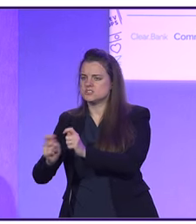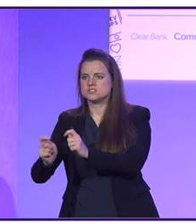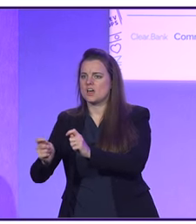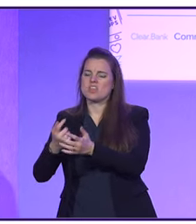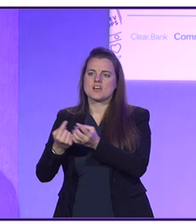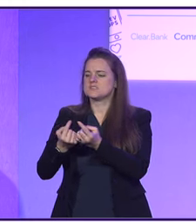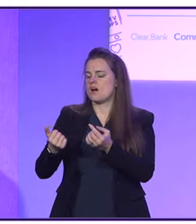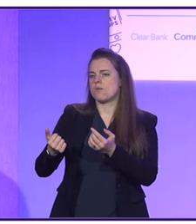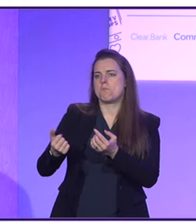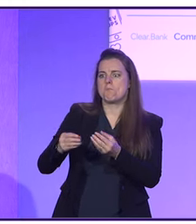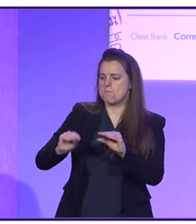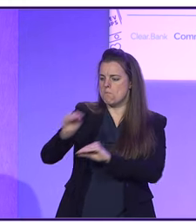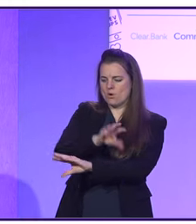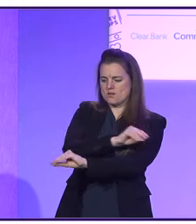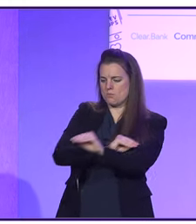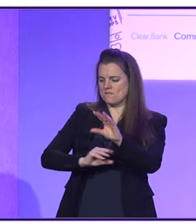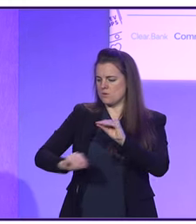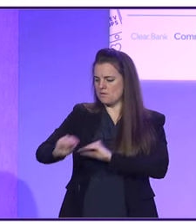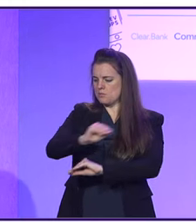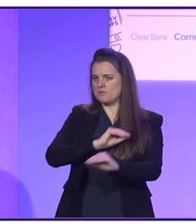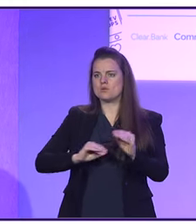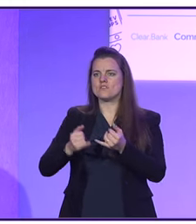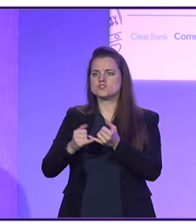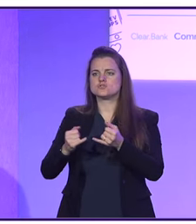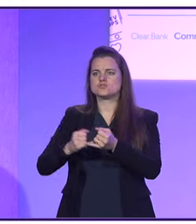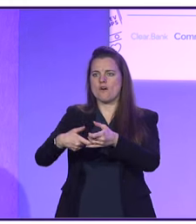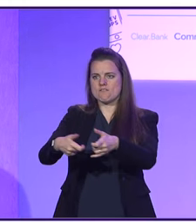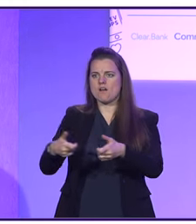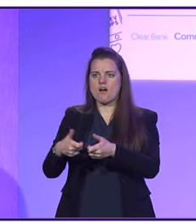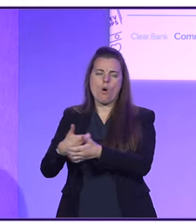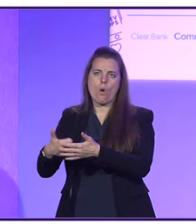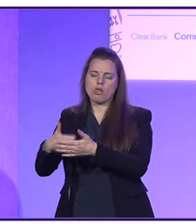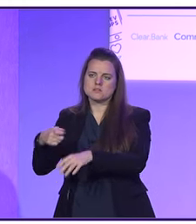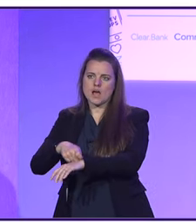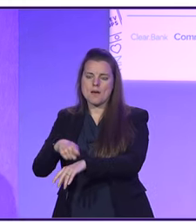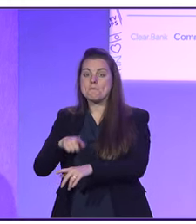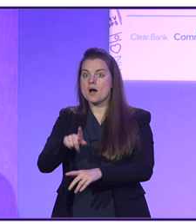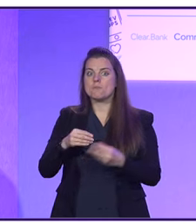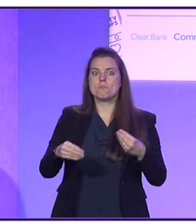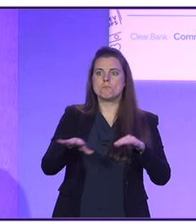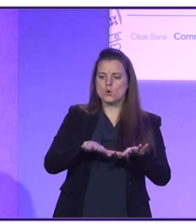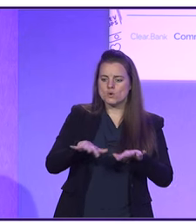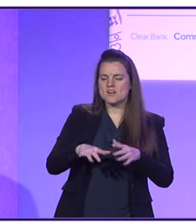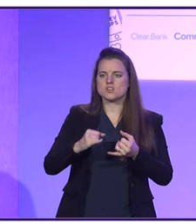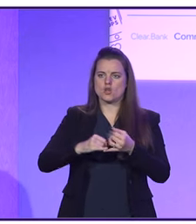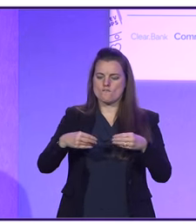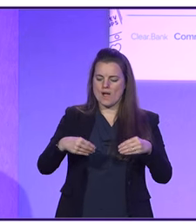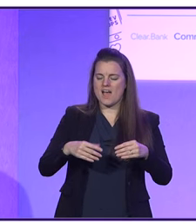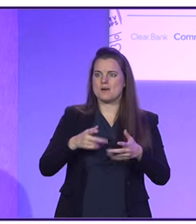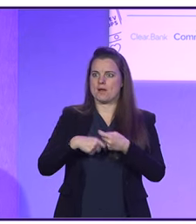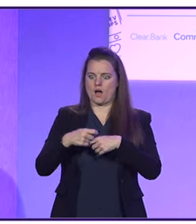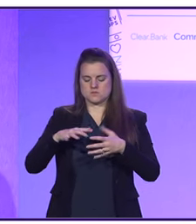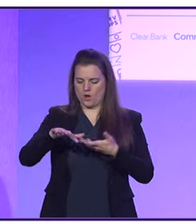all the time. Again, all of that movement of software, all of that constant change in your infrastructure, in your architecture, drives up